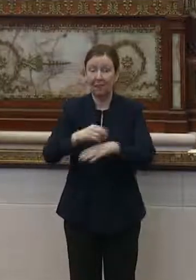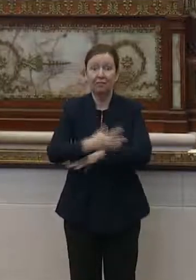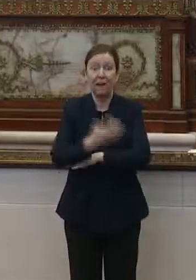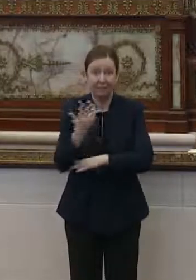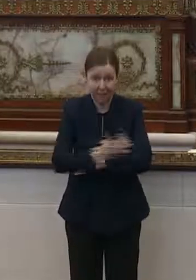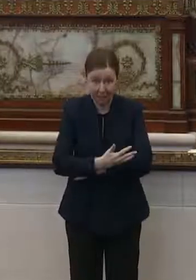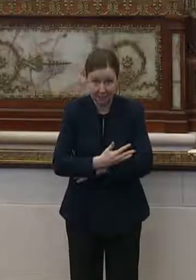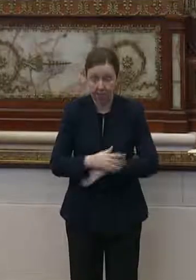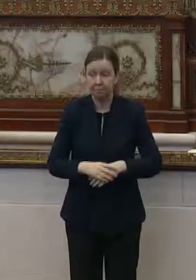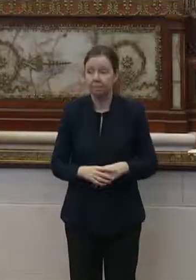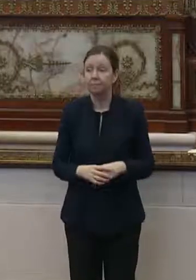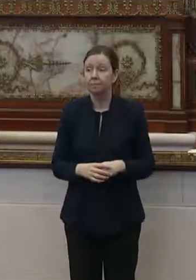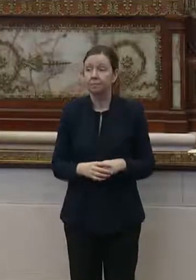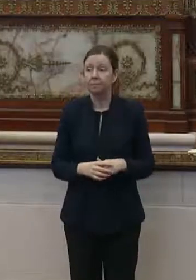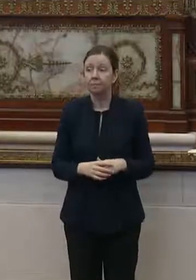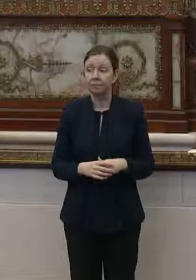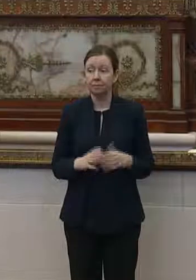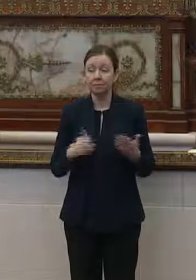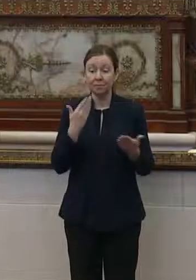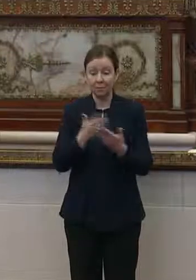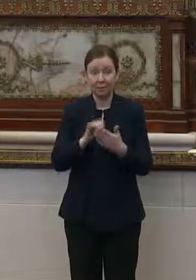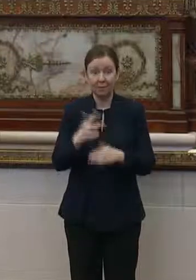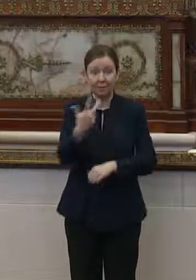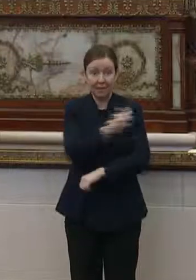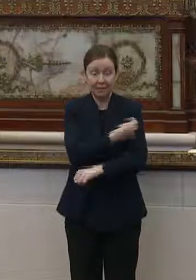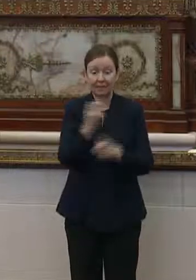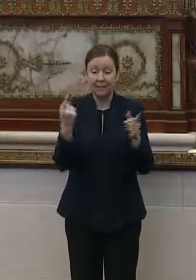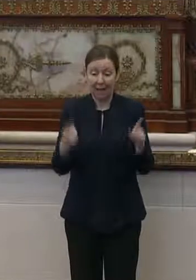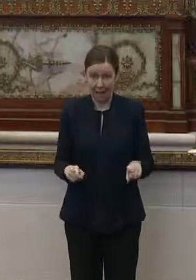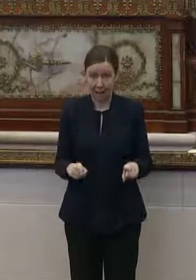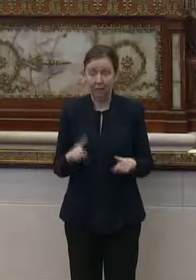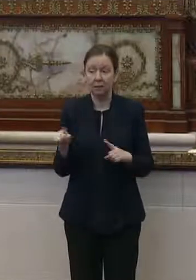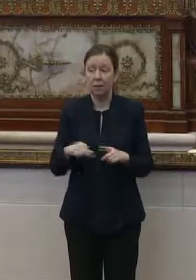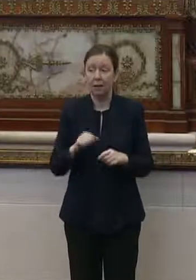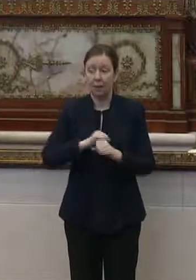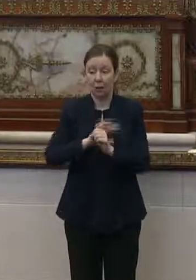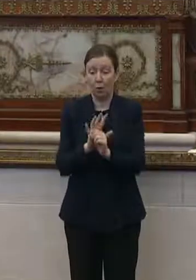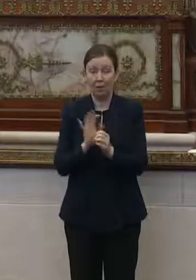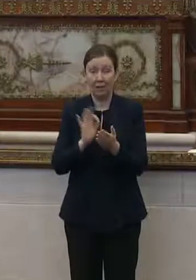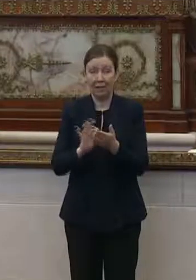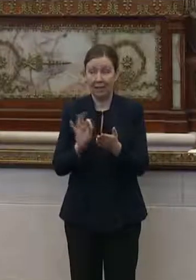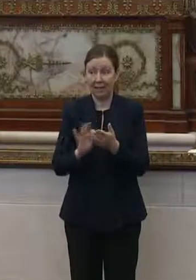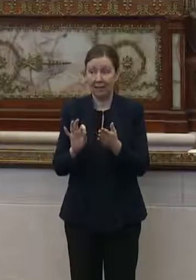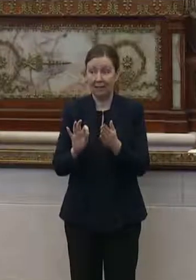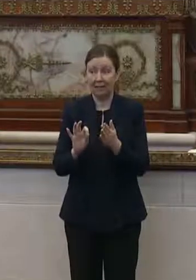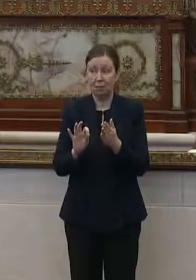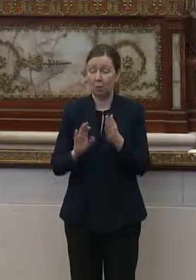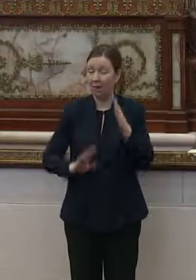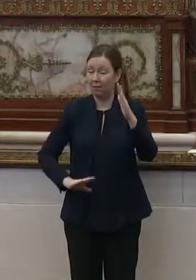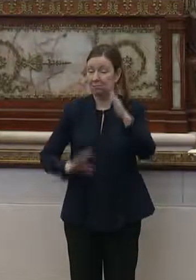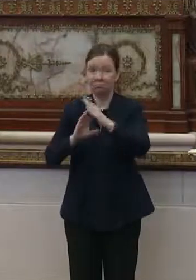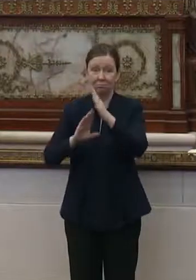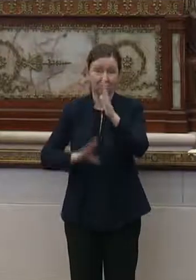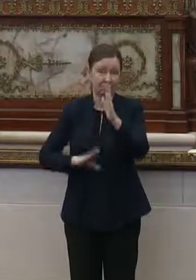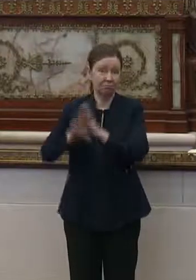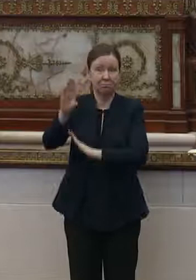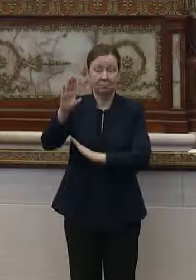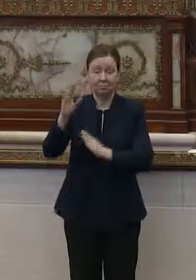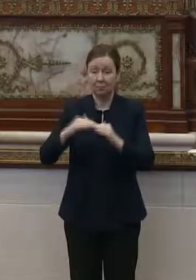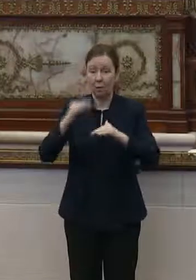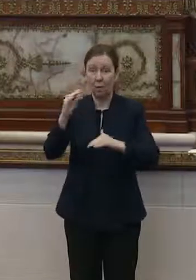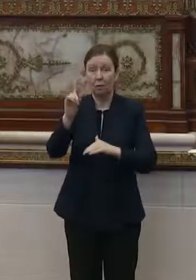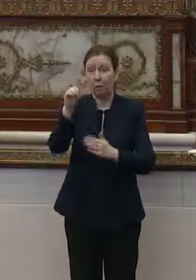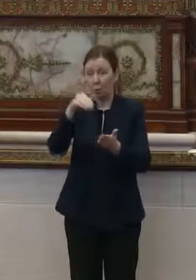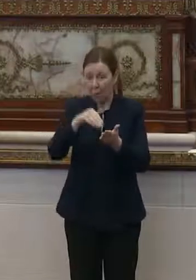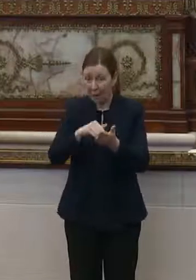that. The arrival of the vaccines occurred at a time when COVID case counts were just past the all-time high of more than 1,000